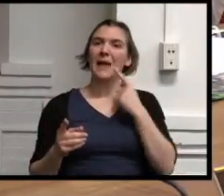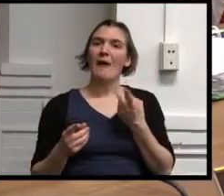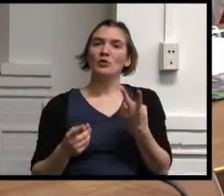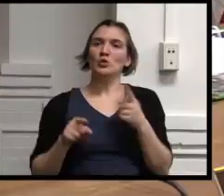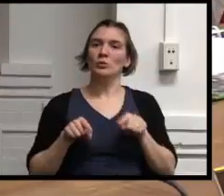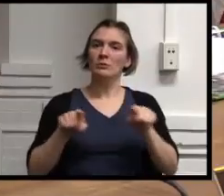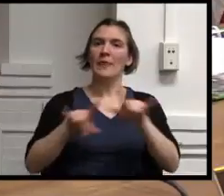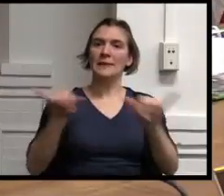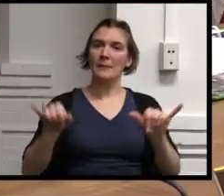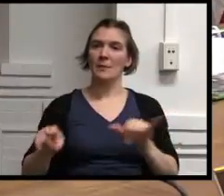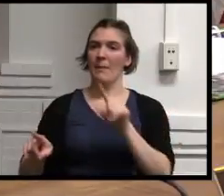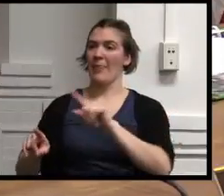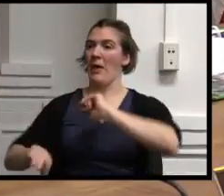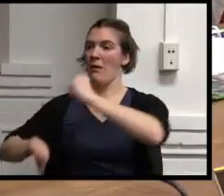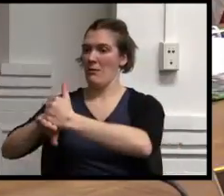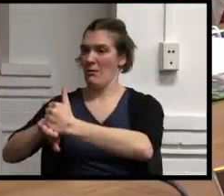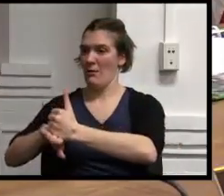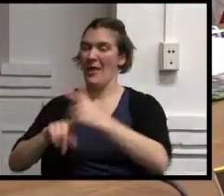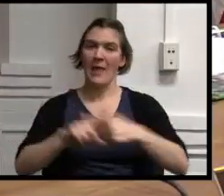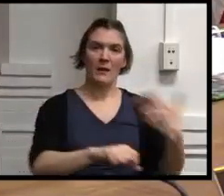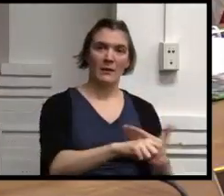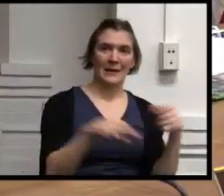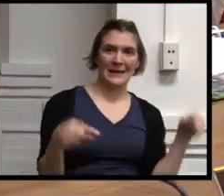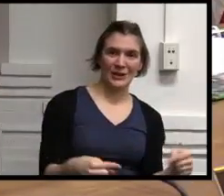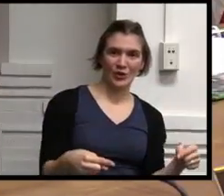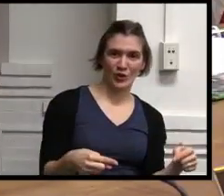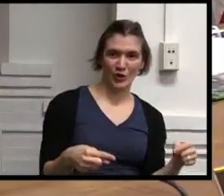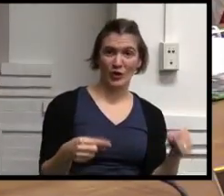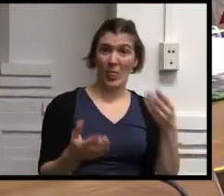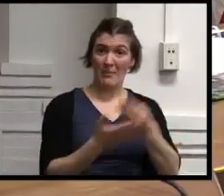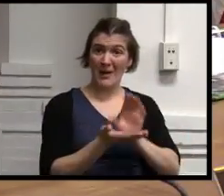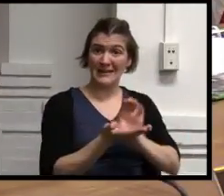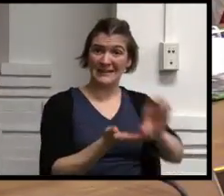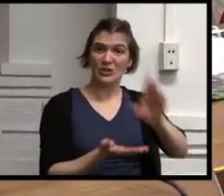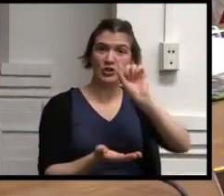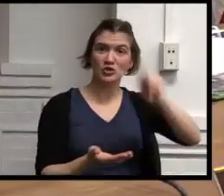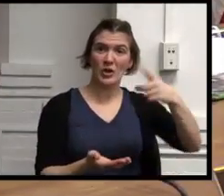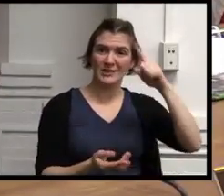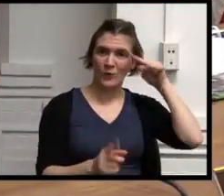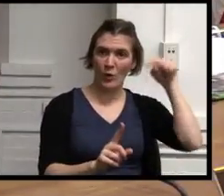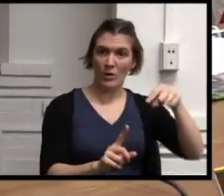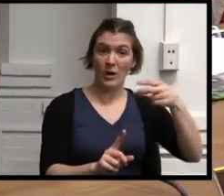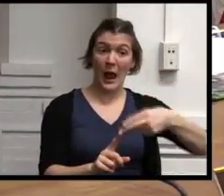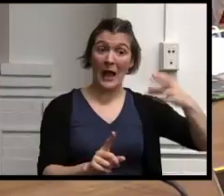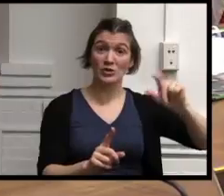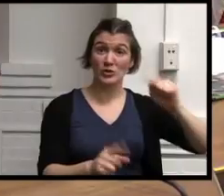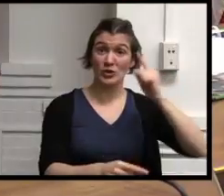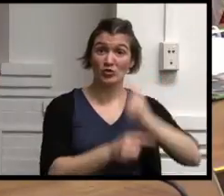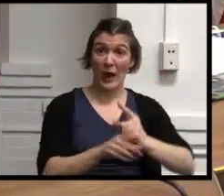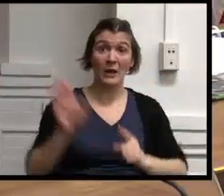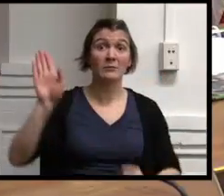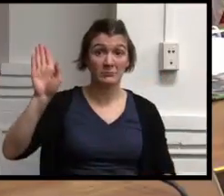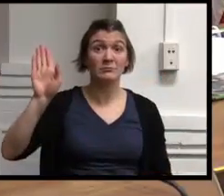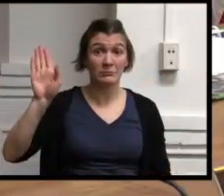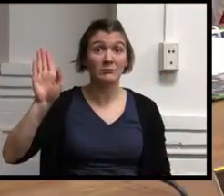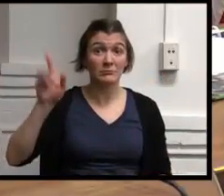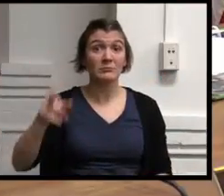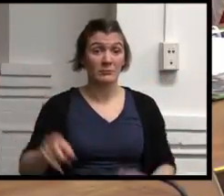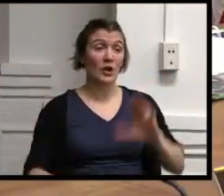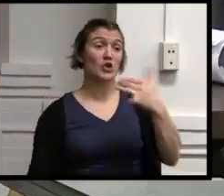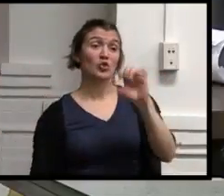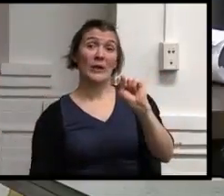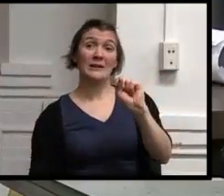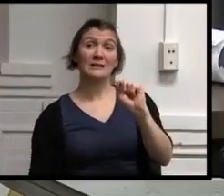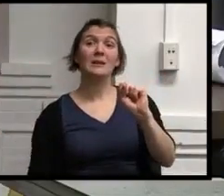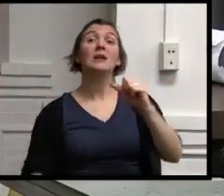project going on, that these funds here are specific for High Street. And I can speak to that a little bit, saying